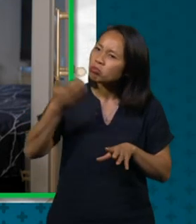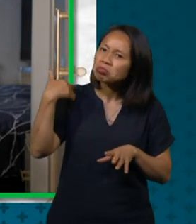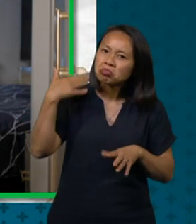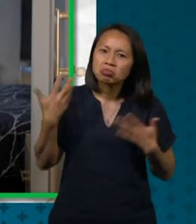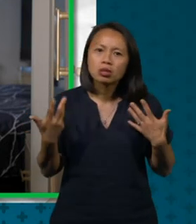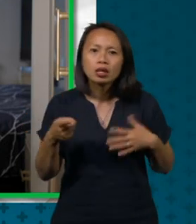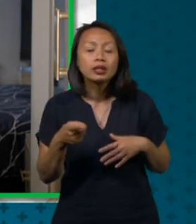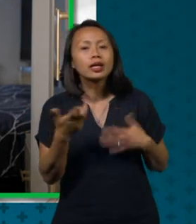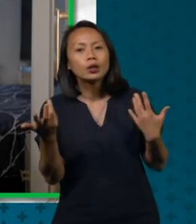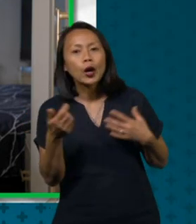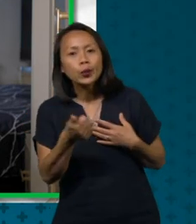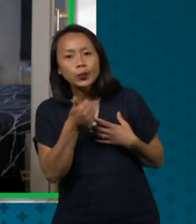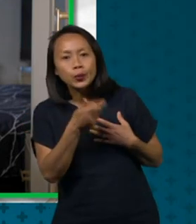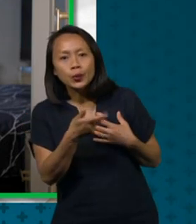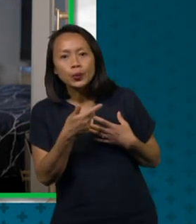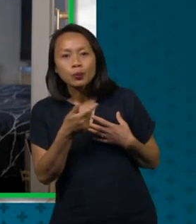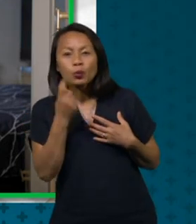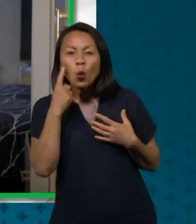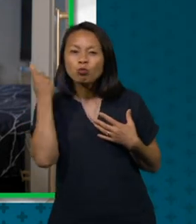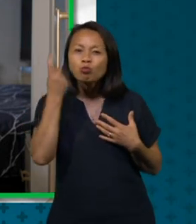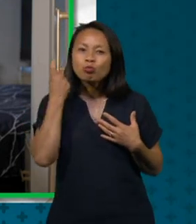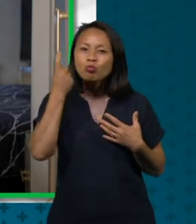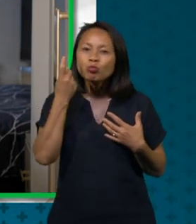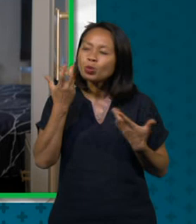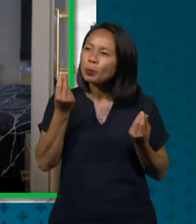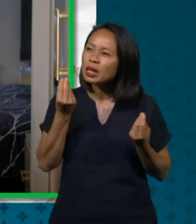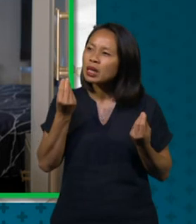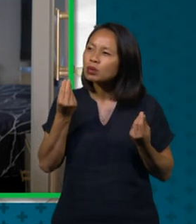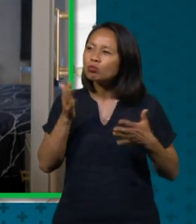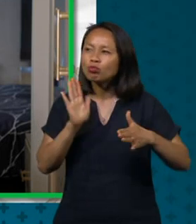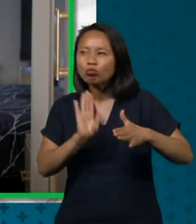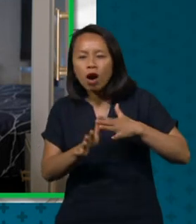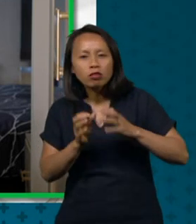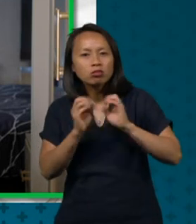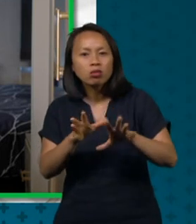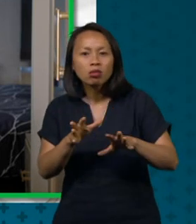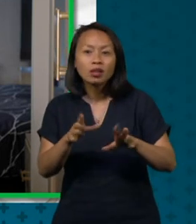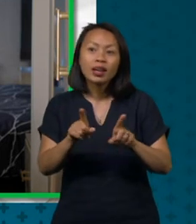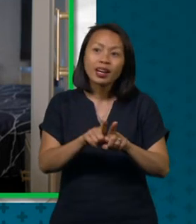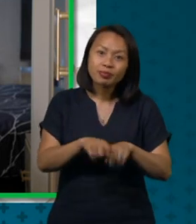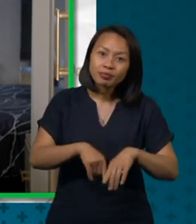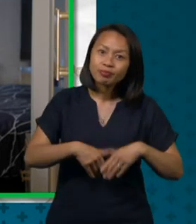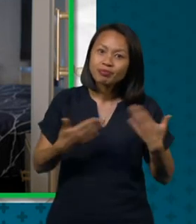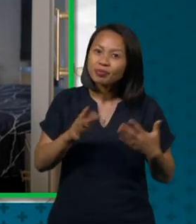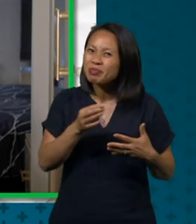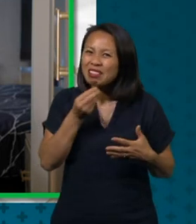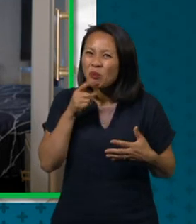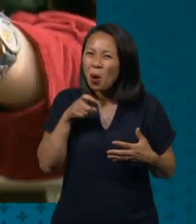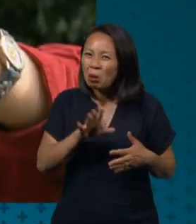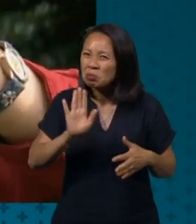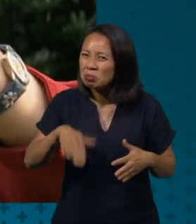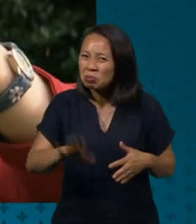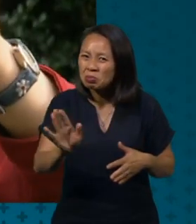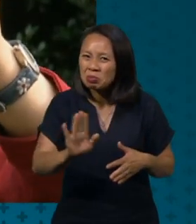Now, I've thought a lot about this, and I could have gone for something practical, like don't eat worms, even if it does seem like a good idea at the time.